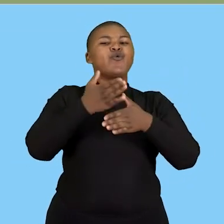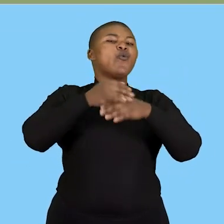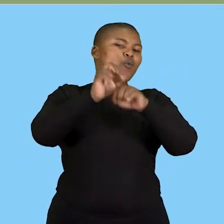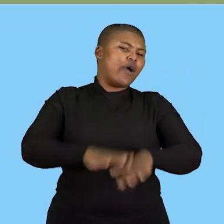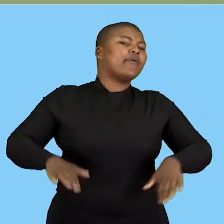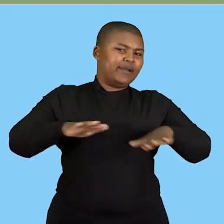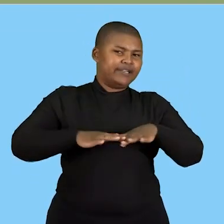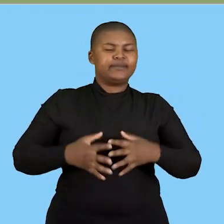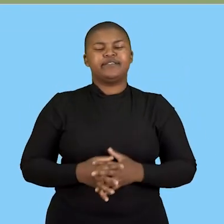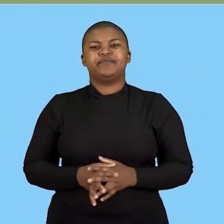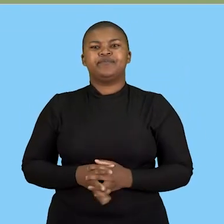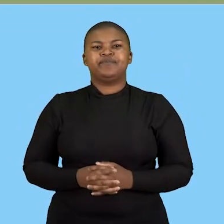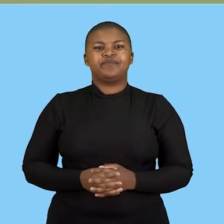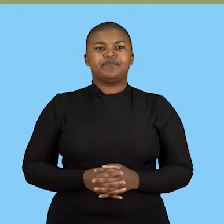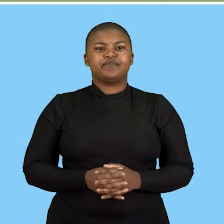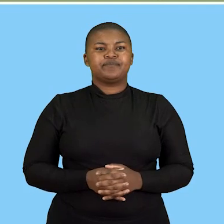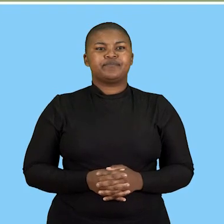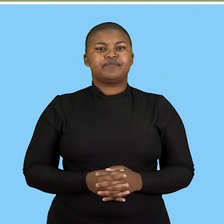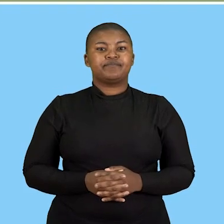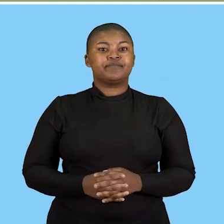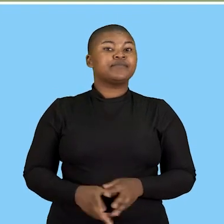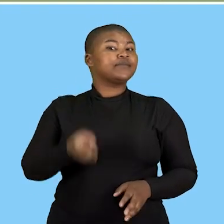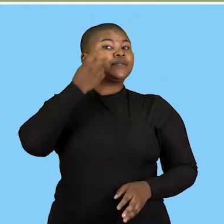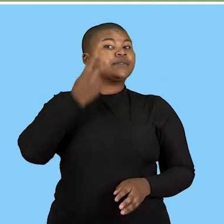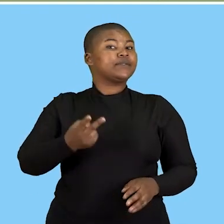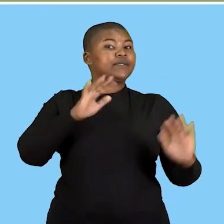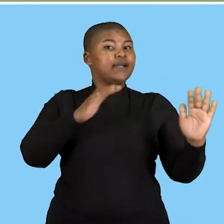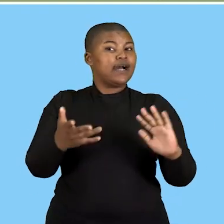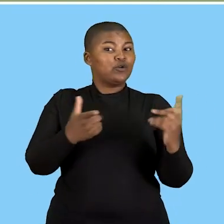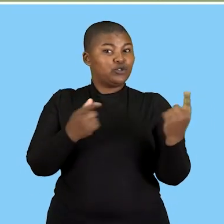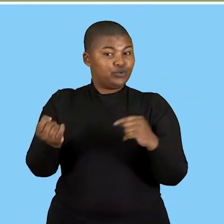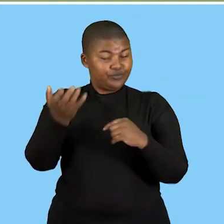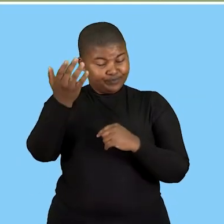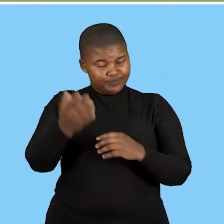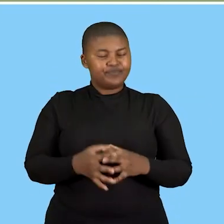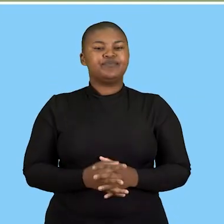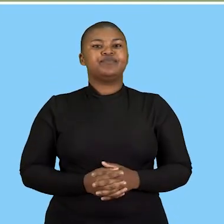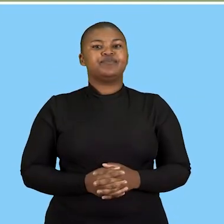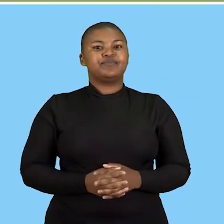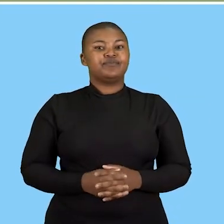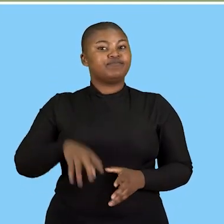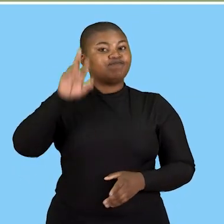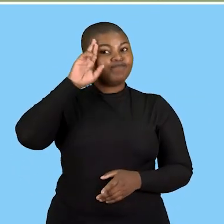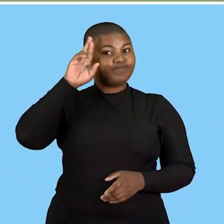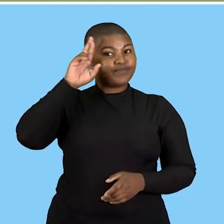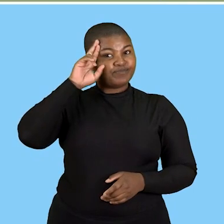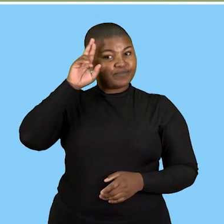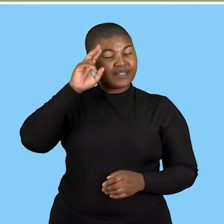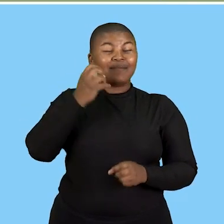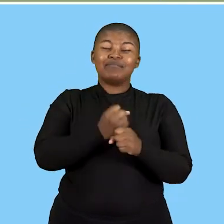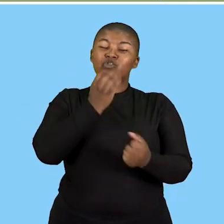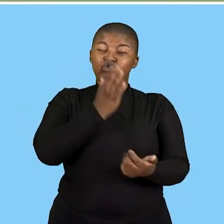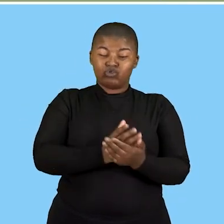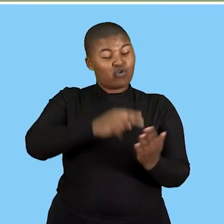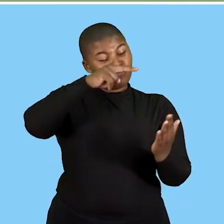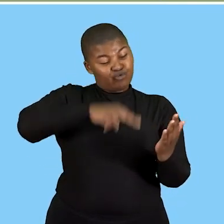safety representatives in the workplace. Let's see how it is supposed to be done. Remember, you read your scenario and